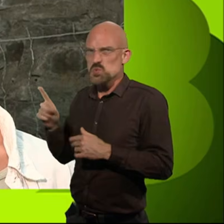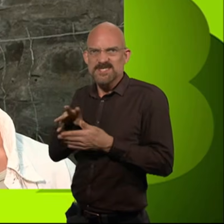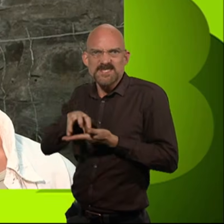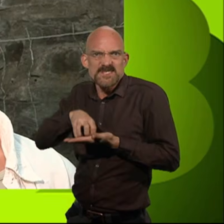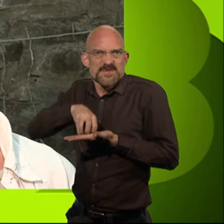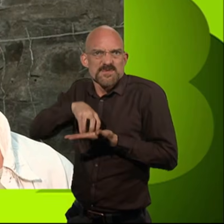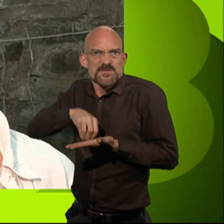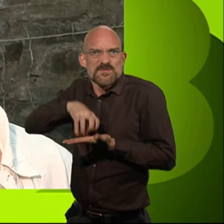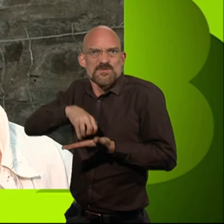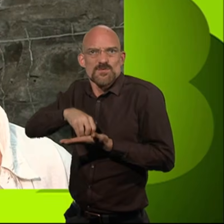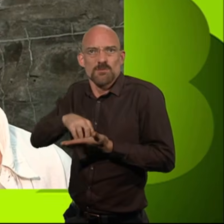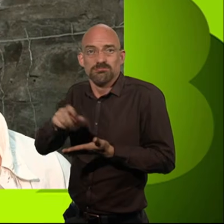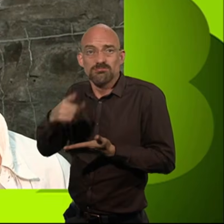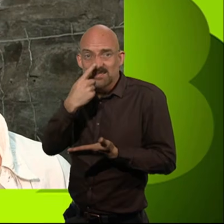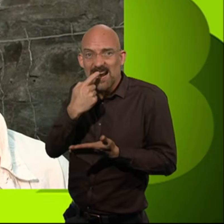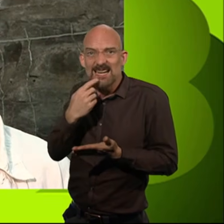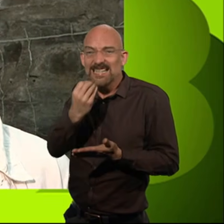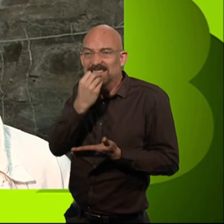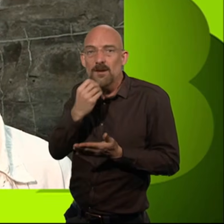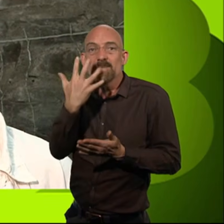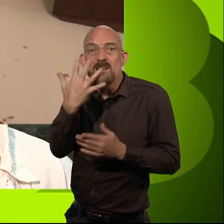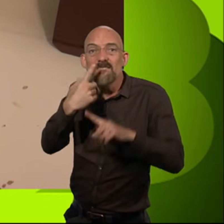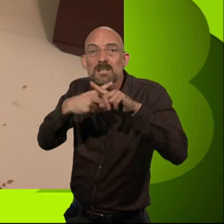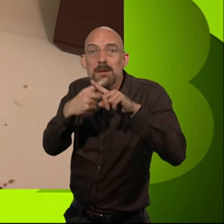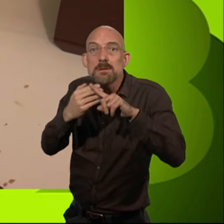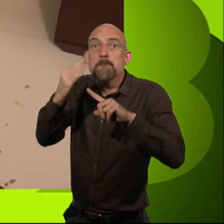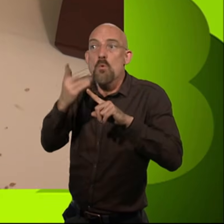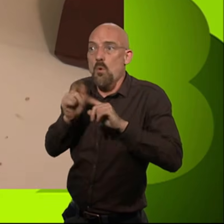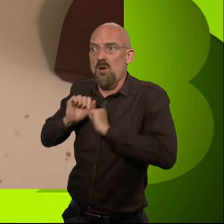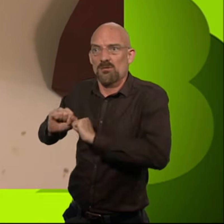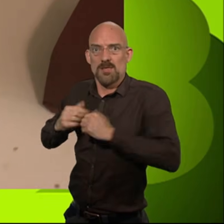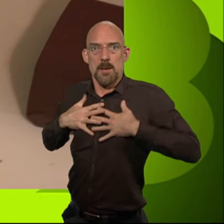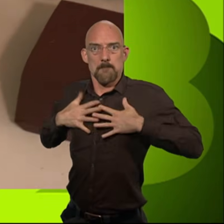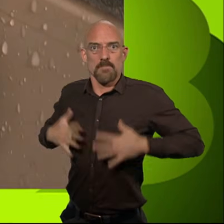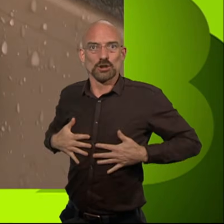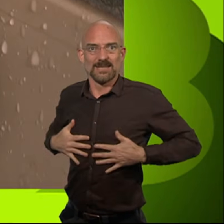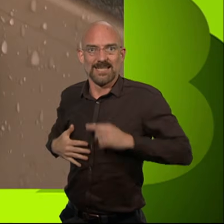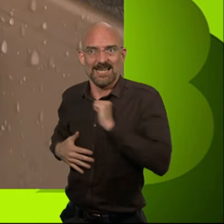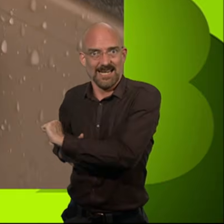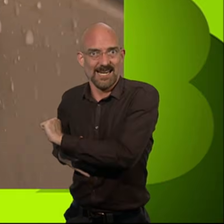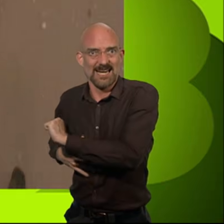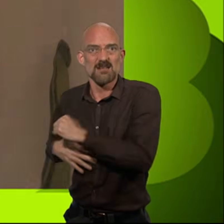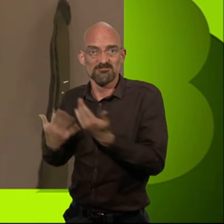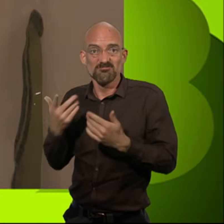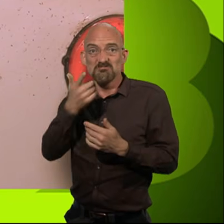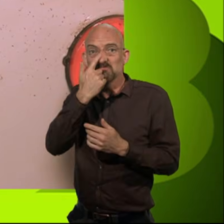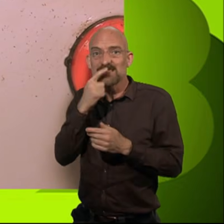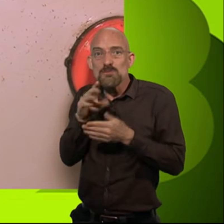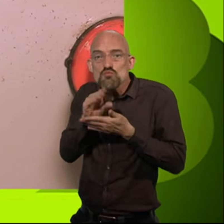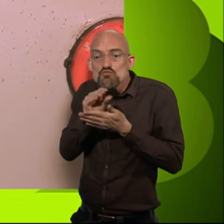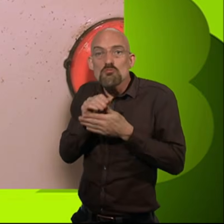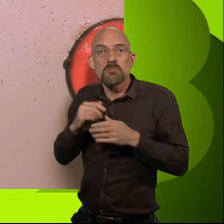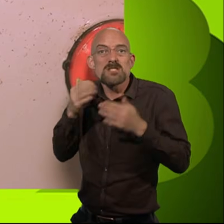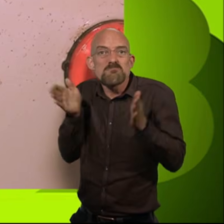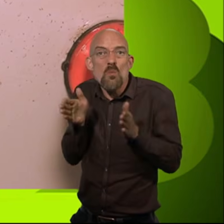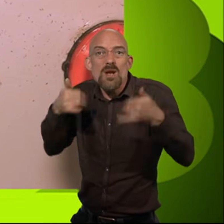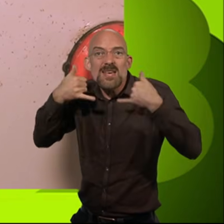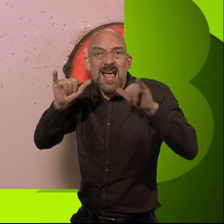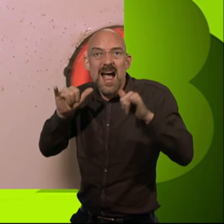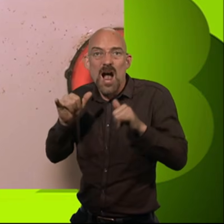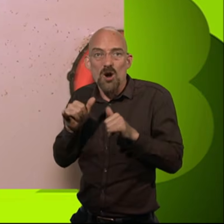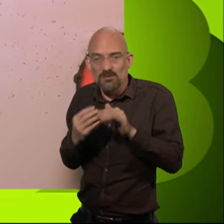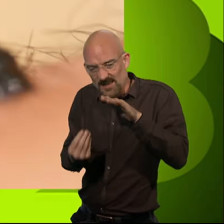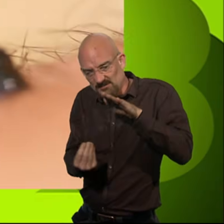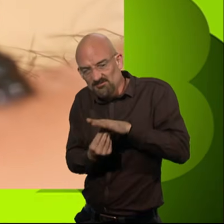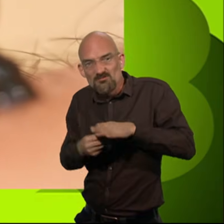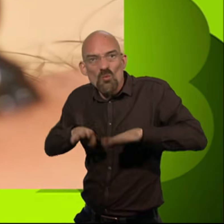and horns and everything. It's not just greedy, it's disgusting. But these wrigglers can actually save human lives, all by sucking our